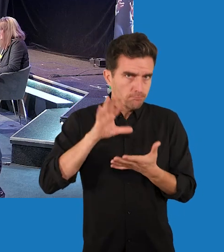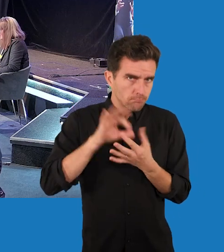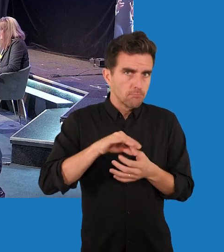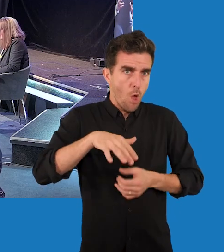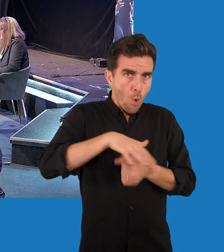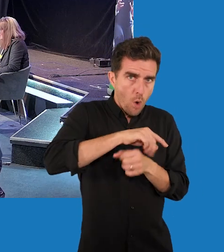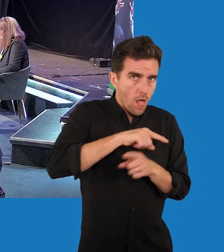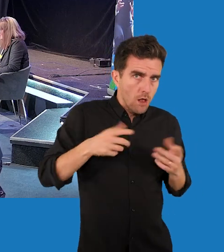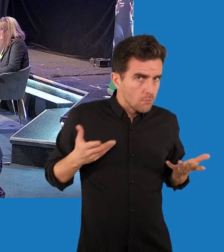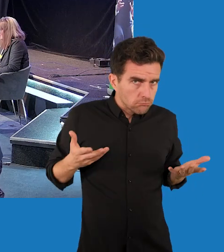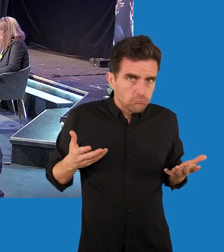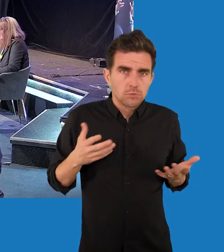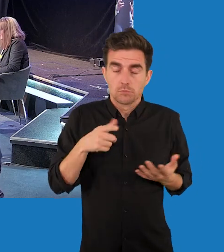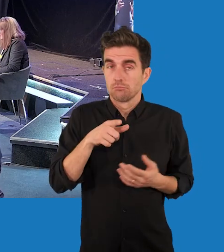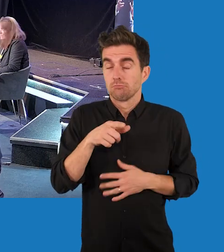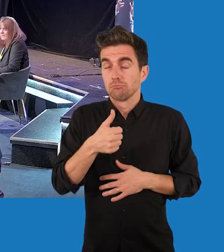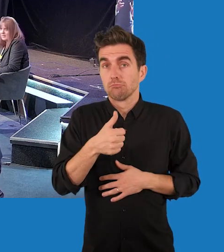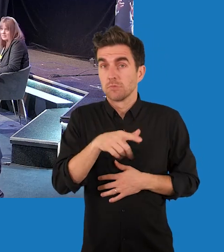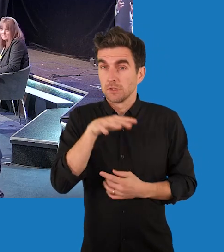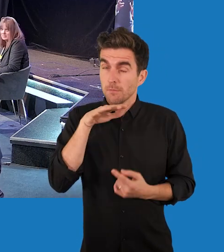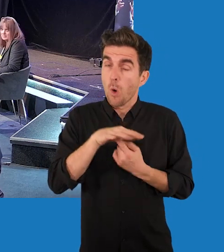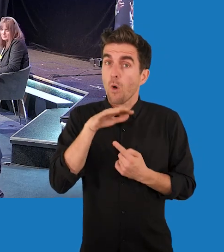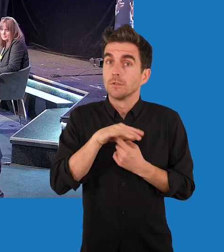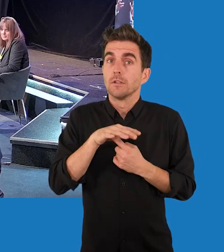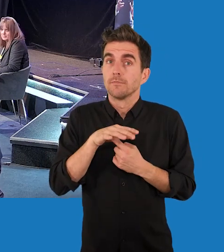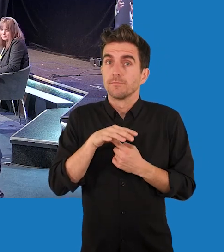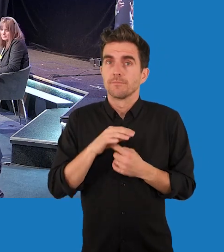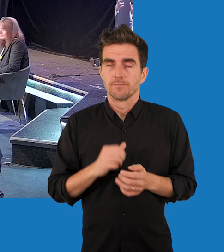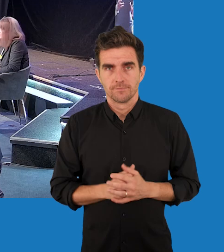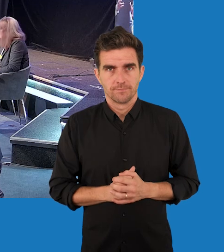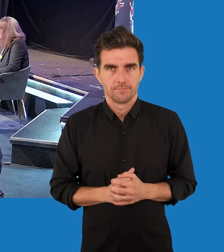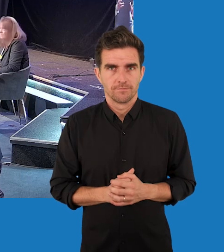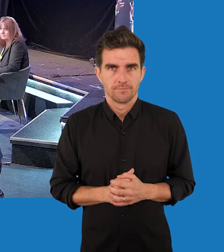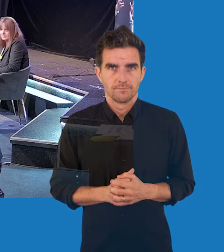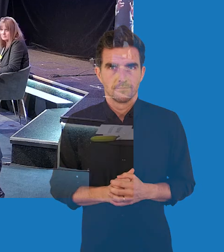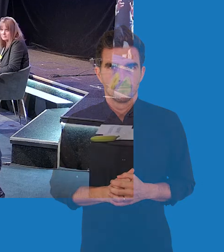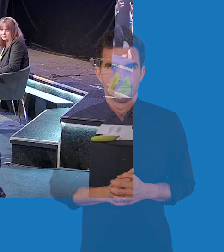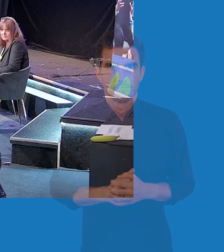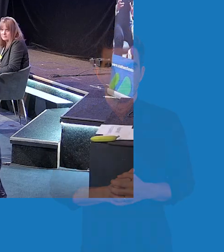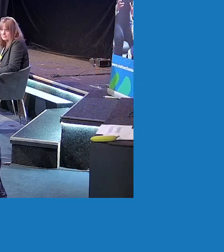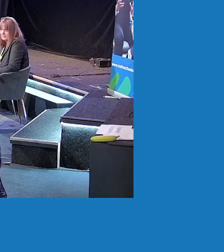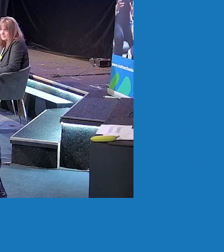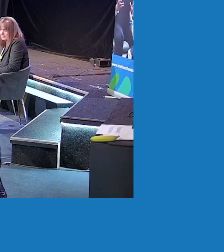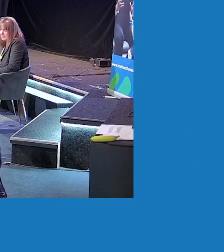your actual local ones. Yeah. So really, really important. Charlotte.